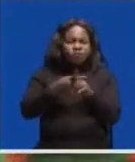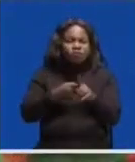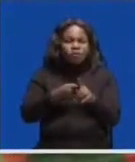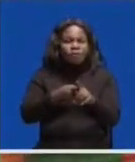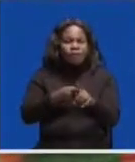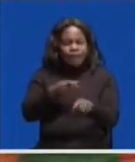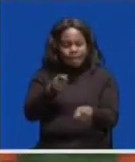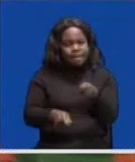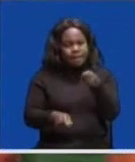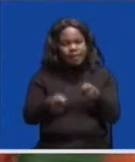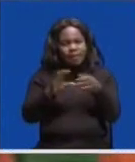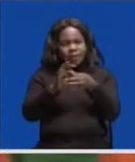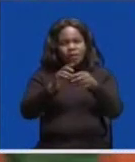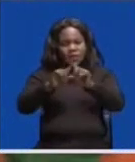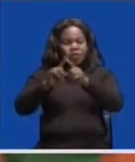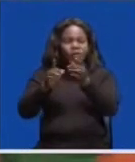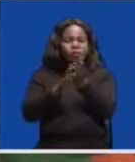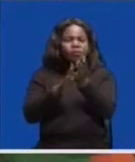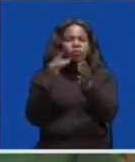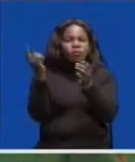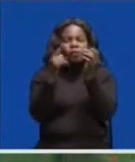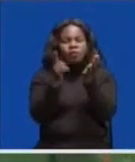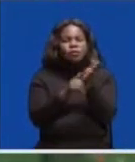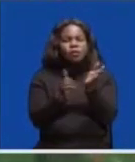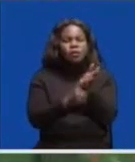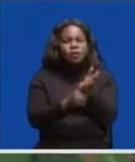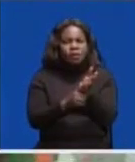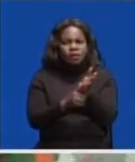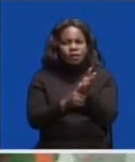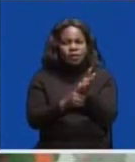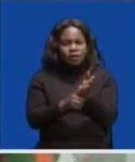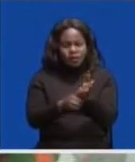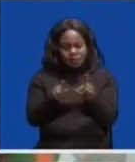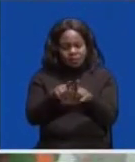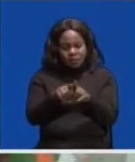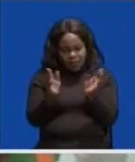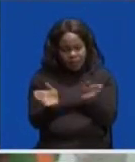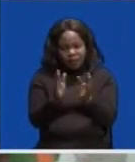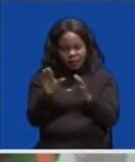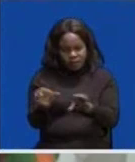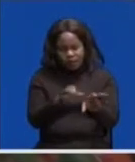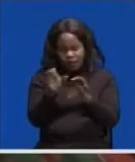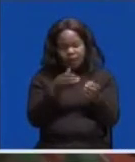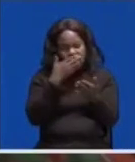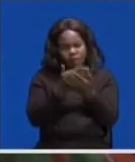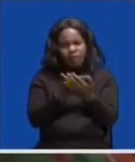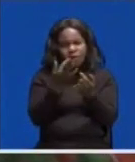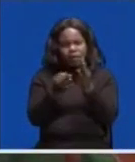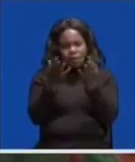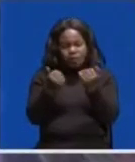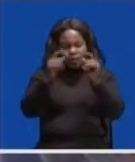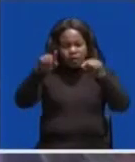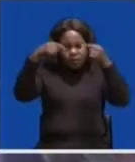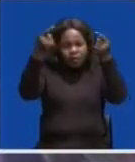drawn from different schools around Lusaka and urged them to think and act positively if they are to inspire and succeed in